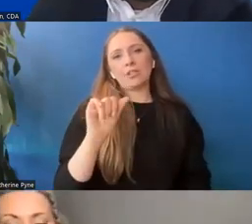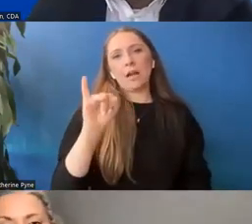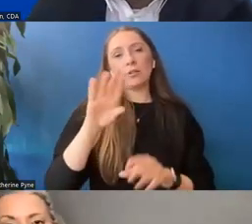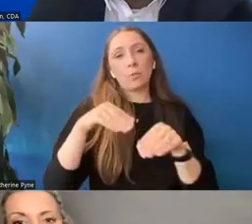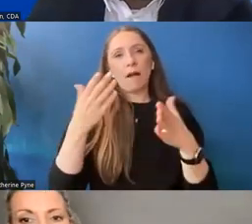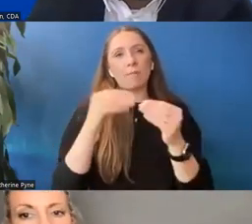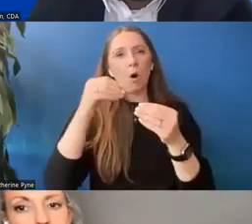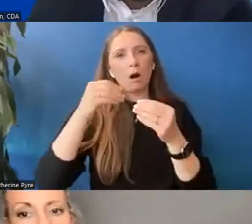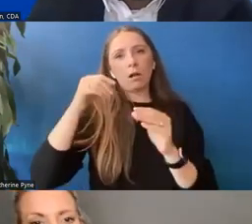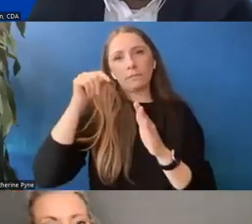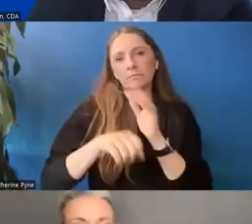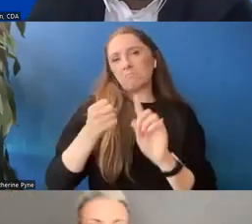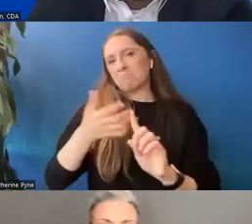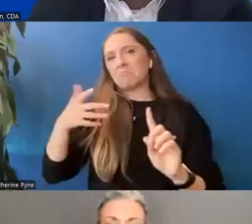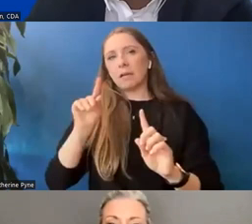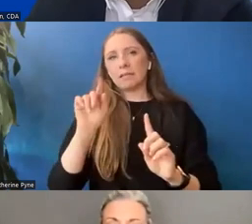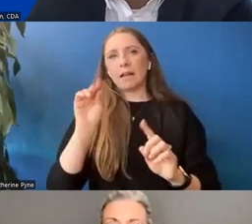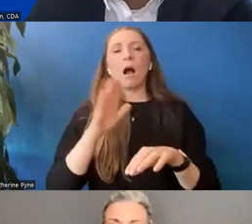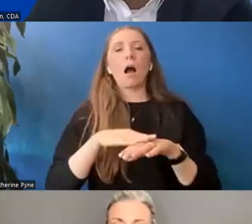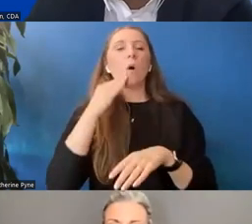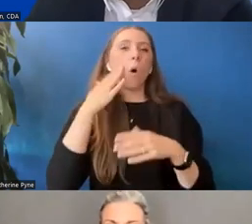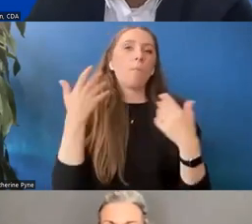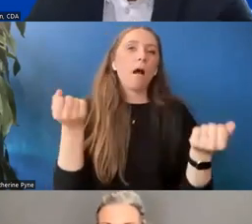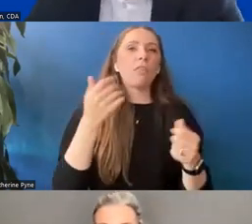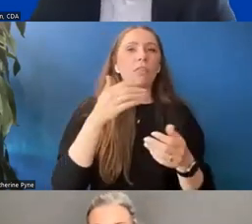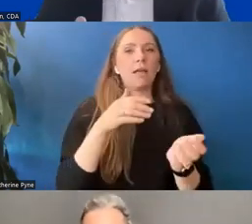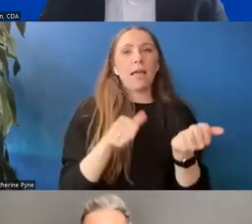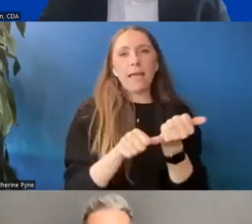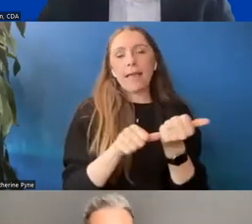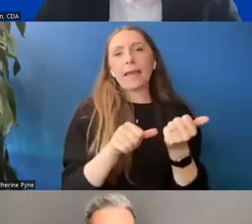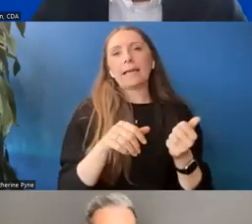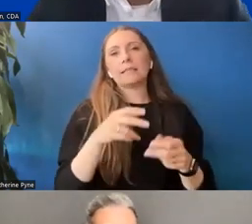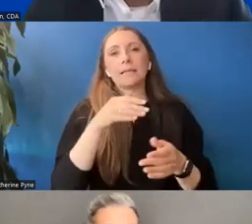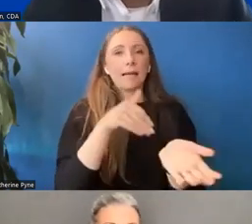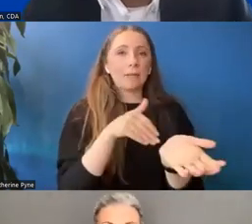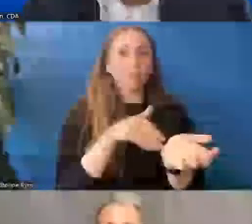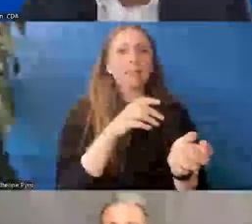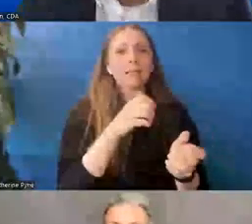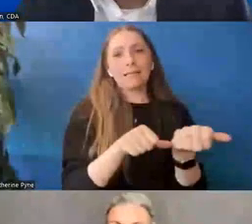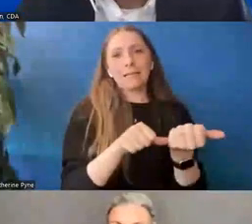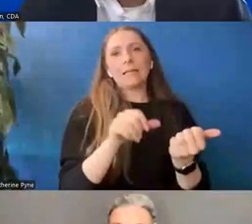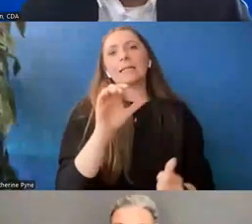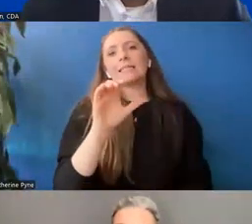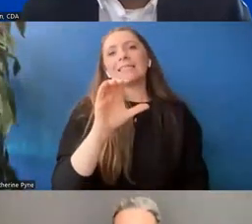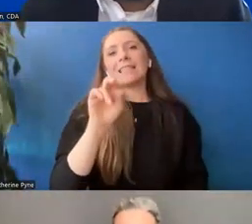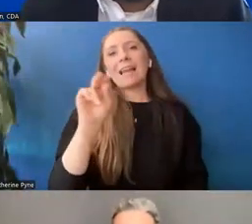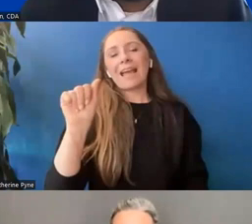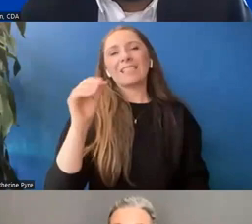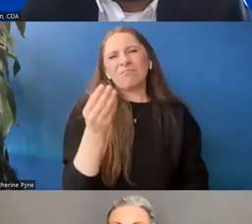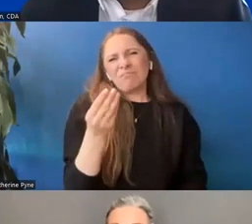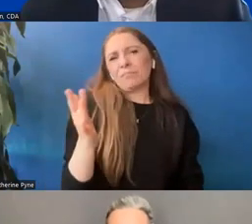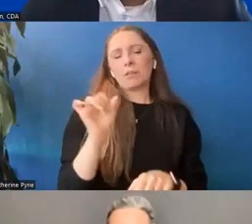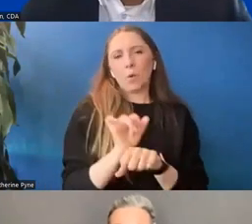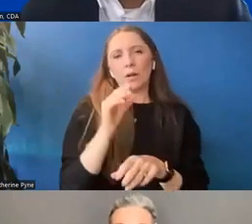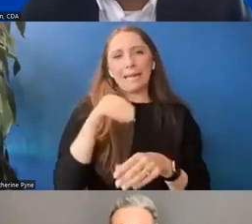So HCI has certification data on home health aides, certified nursing assistants. Of course, only a fraction of CNAs work in in-home settings, and that's our focus